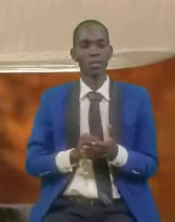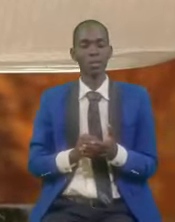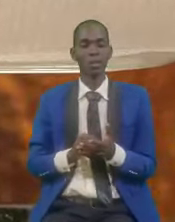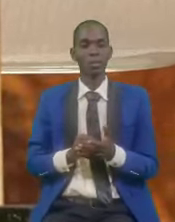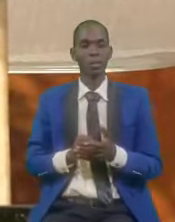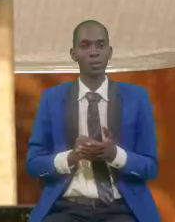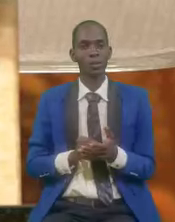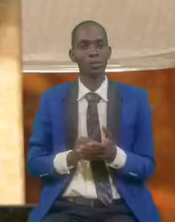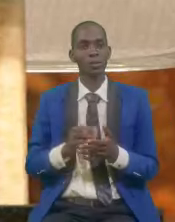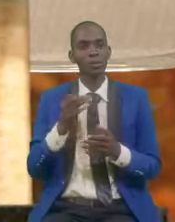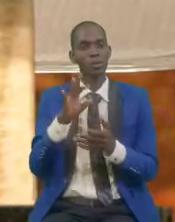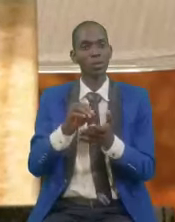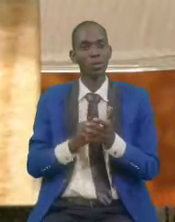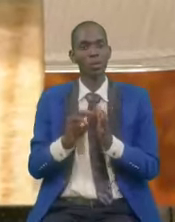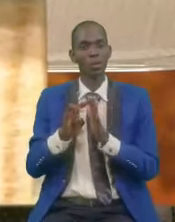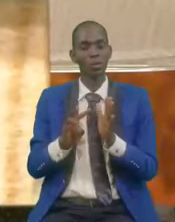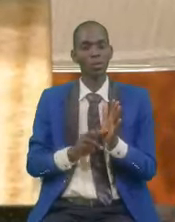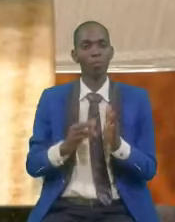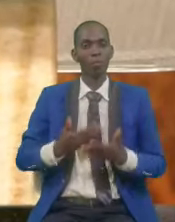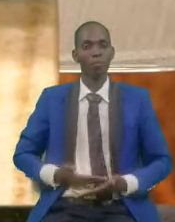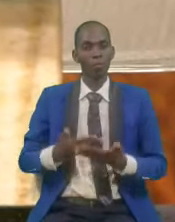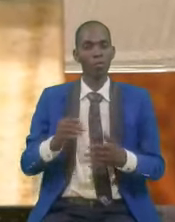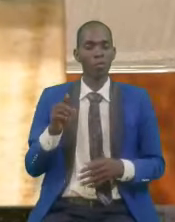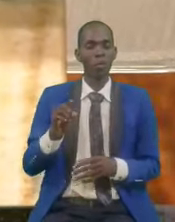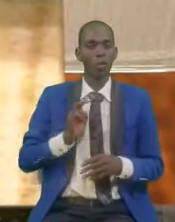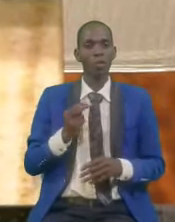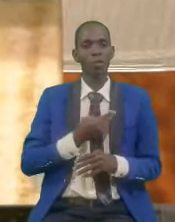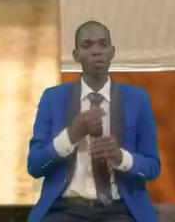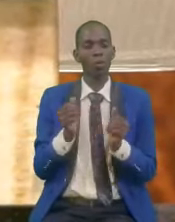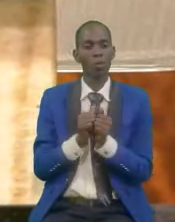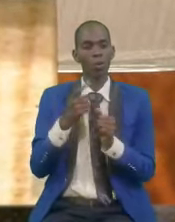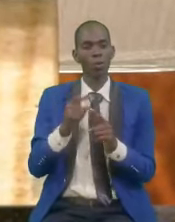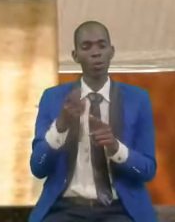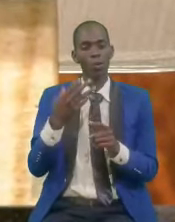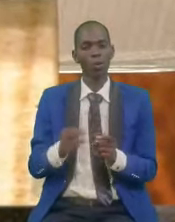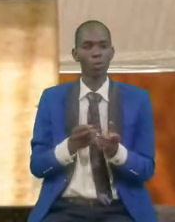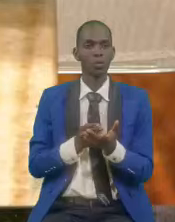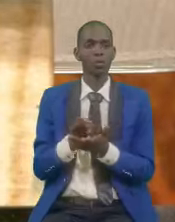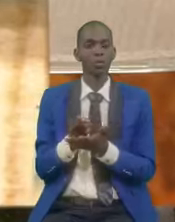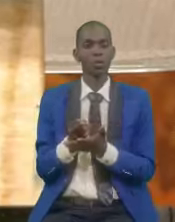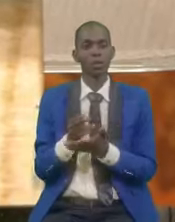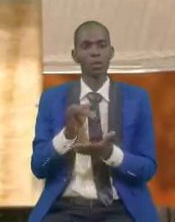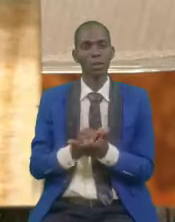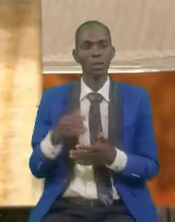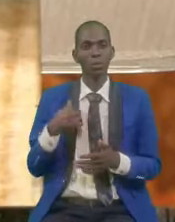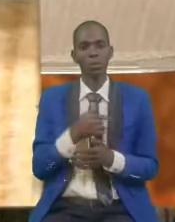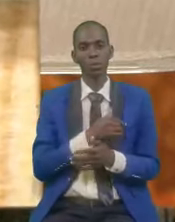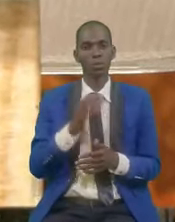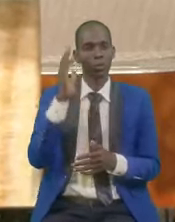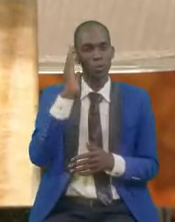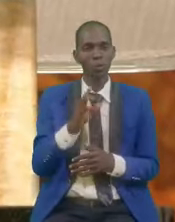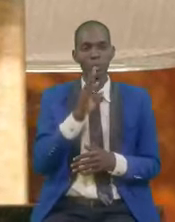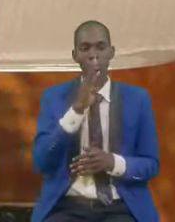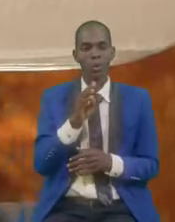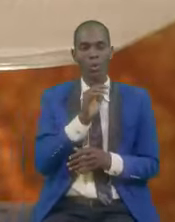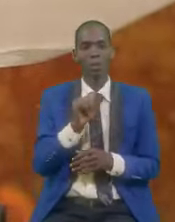will begat he us with the word of truth, that we should